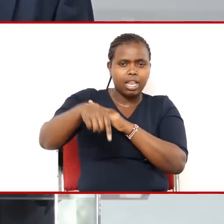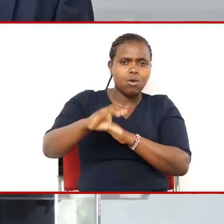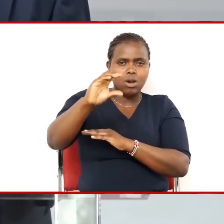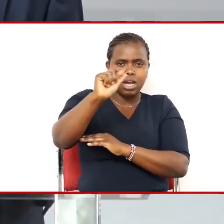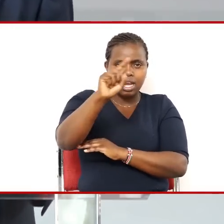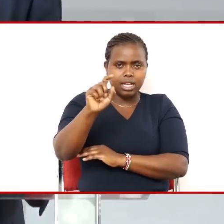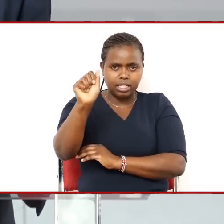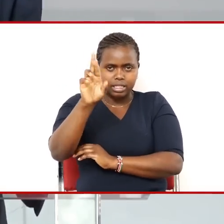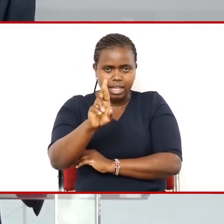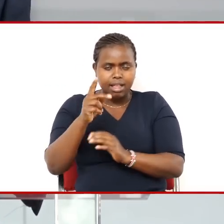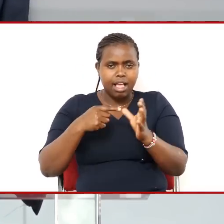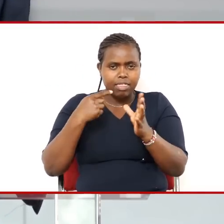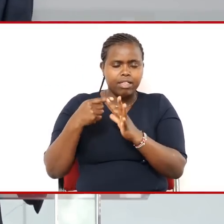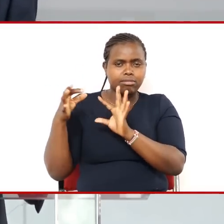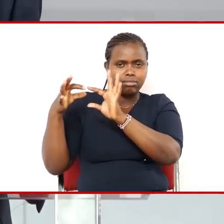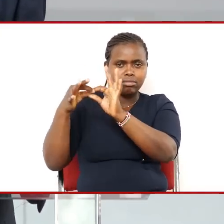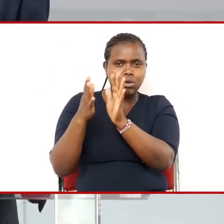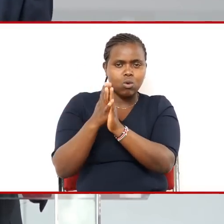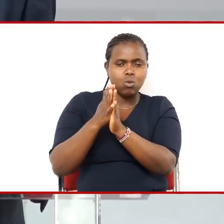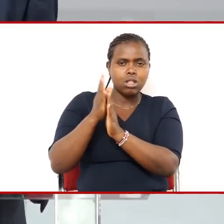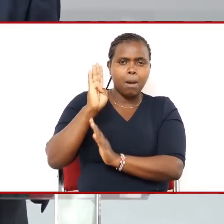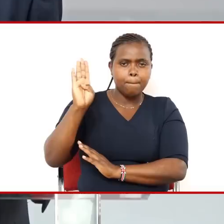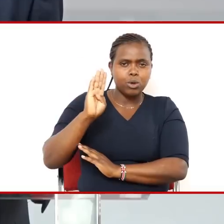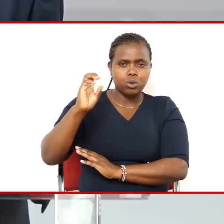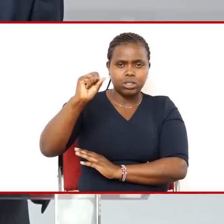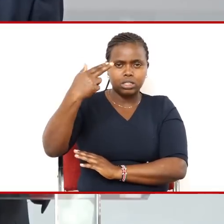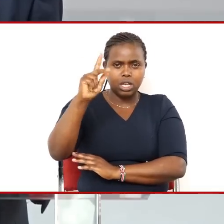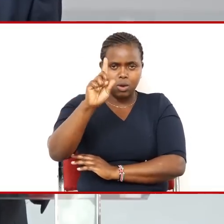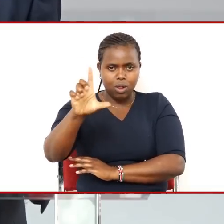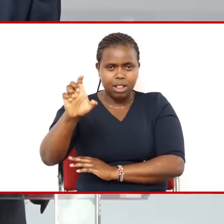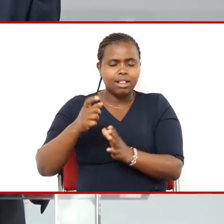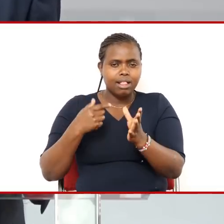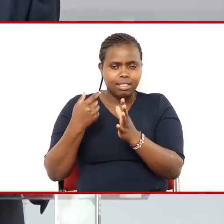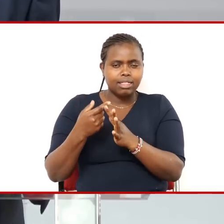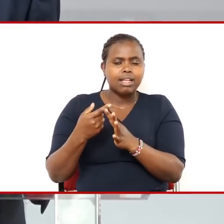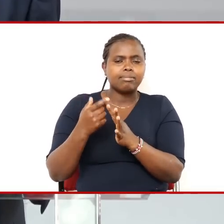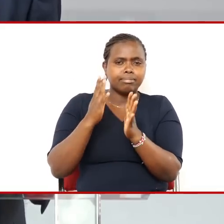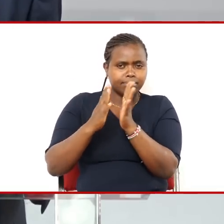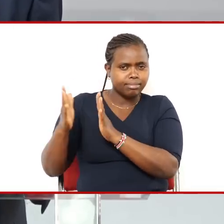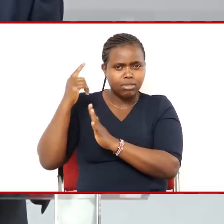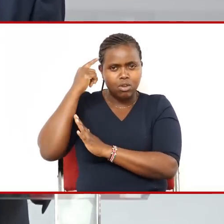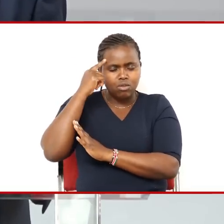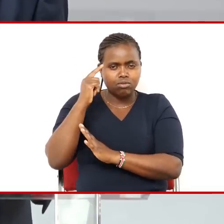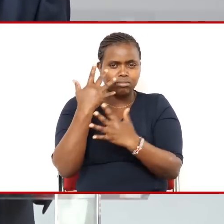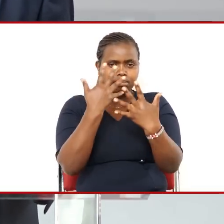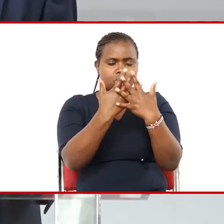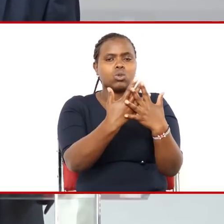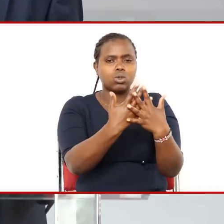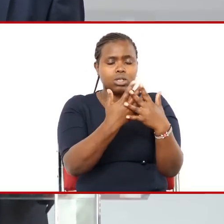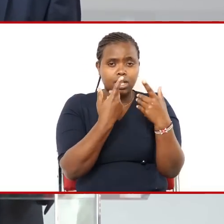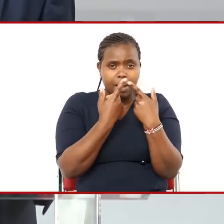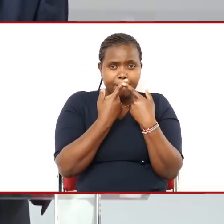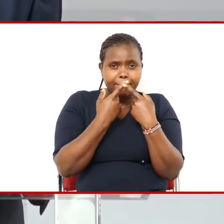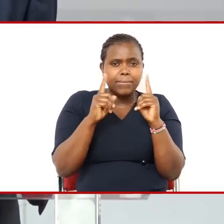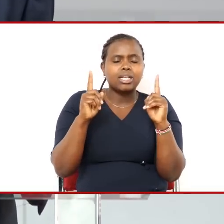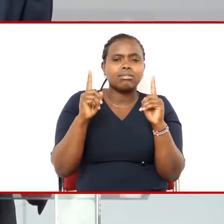Gaza, binding him with bronze shackles. They set him to grinding in the prison. But